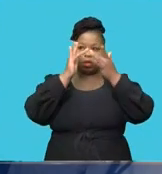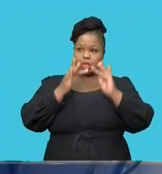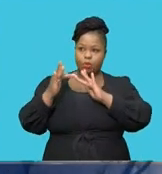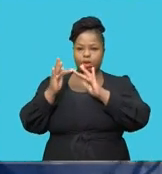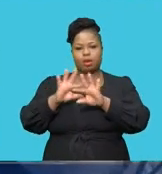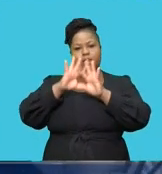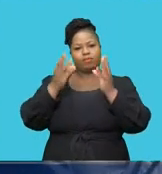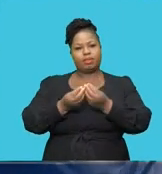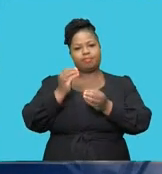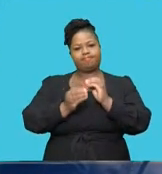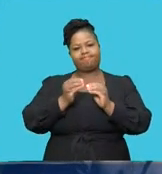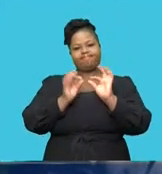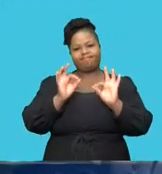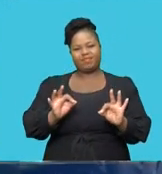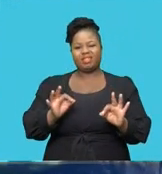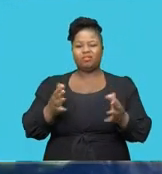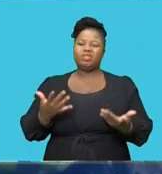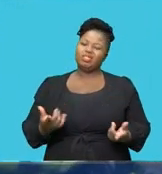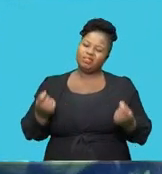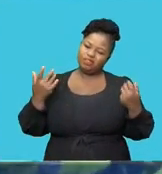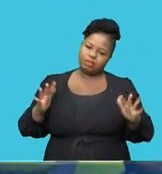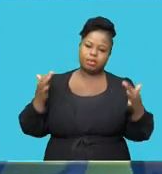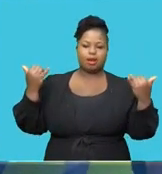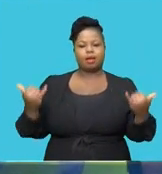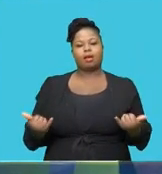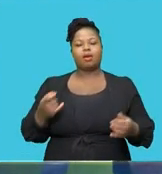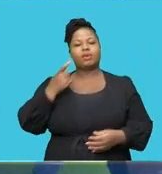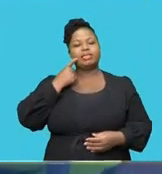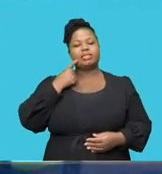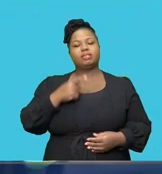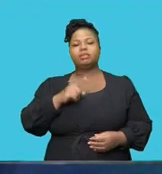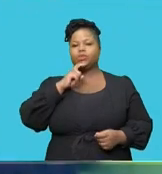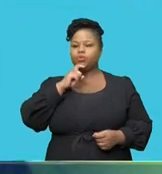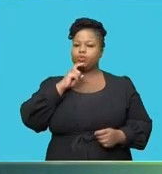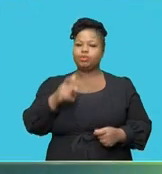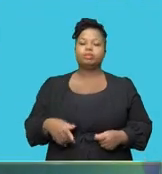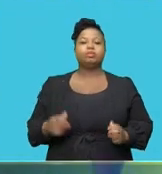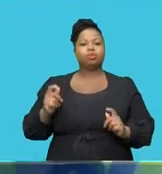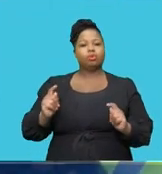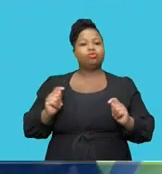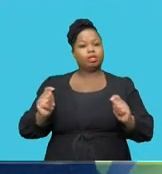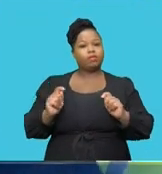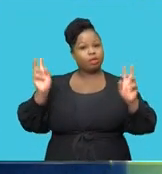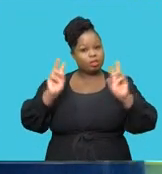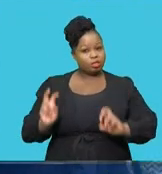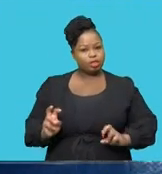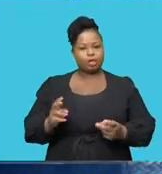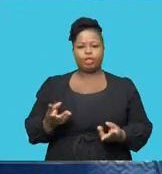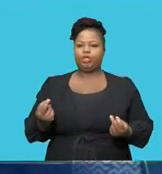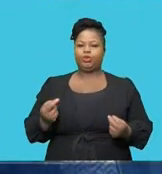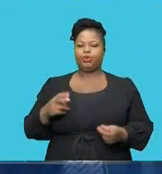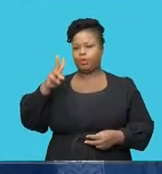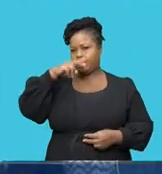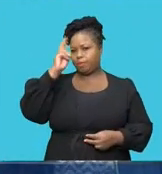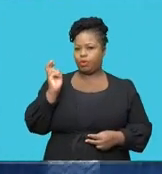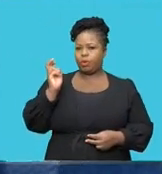of that. And that was done where we can now run an electric train. You are on the new trains this morning. We are running the new blue